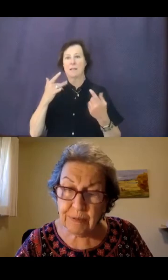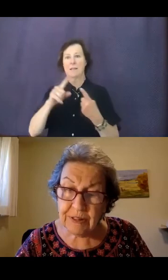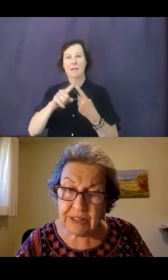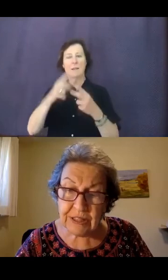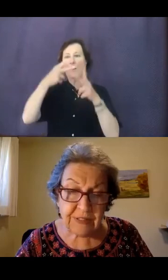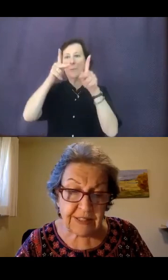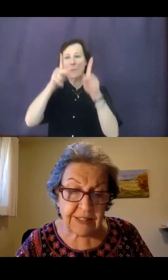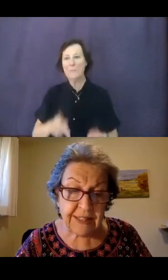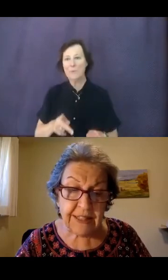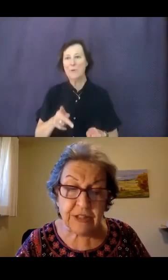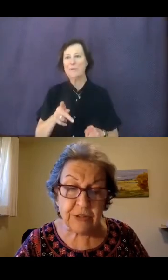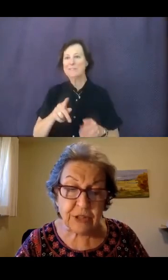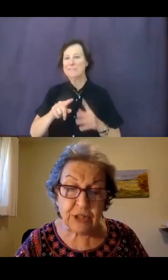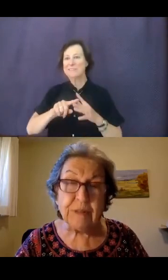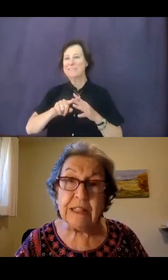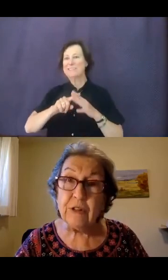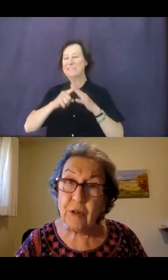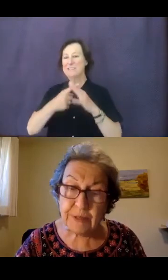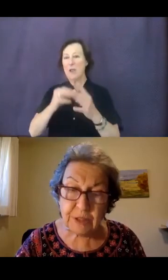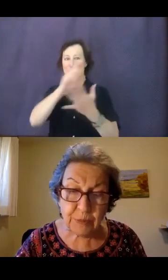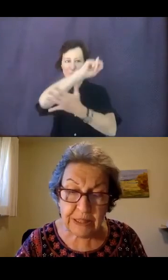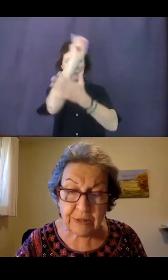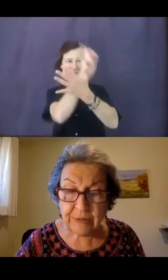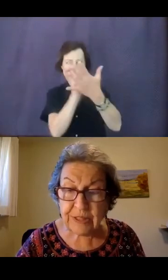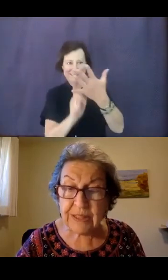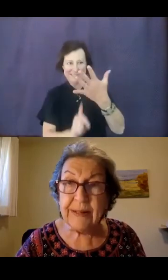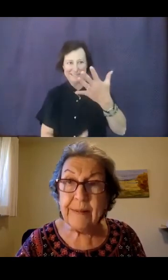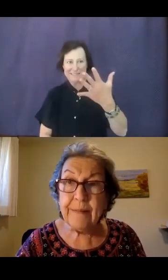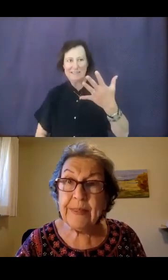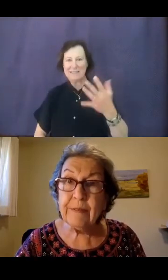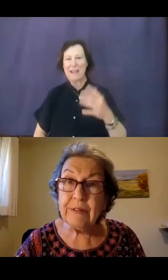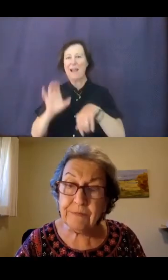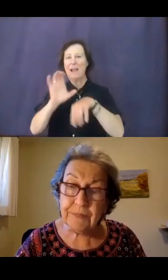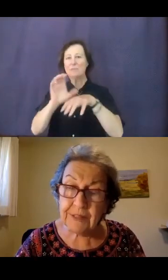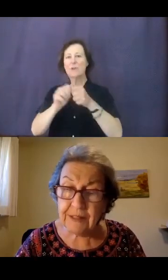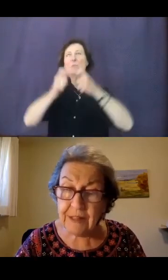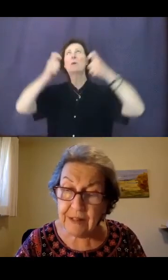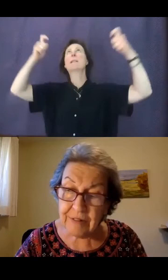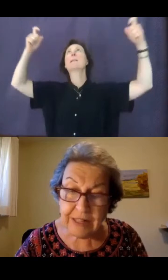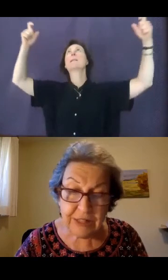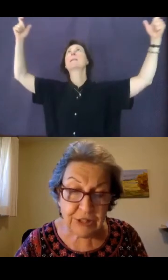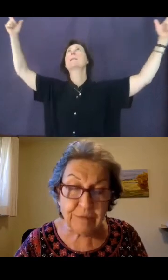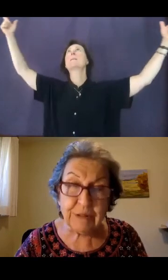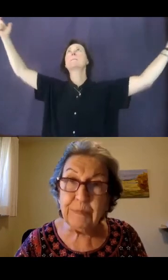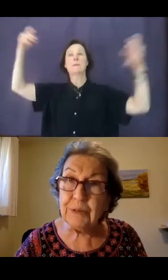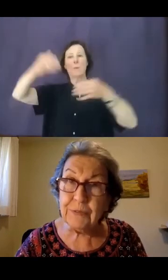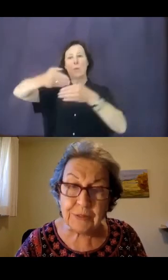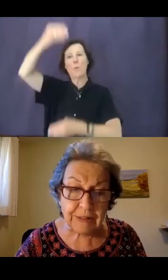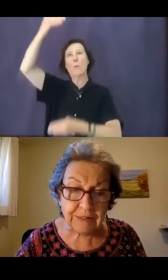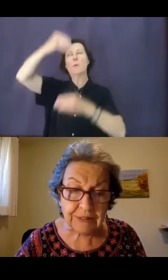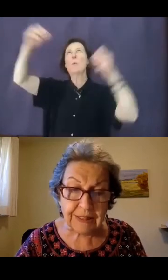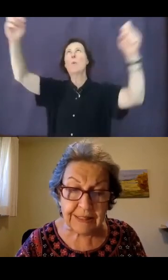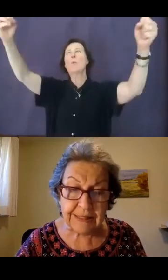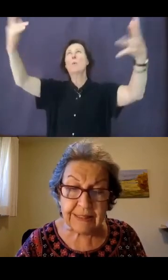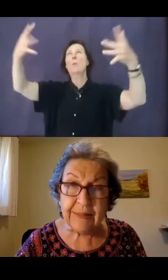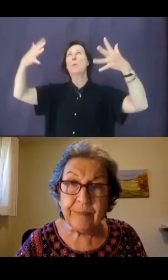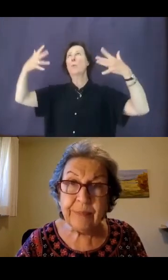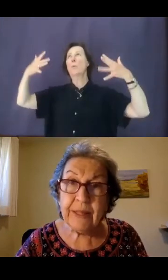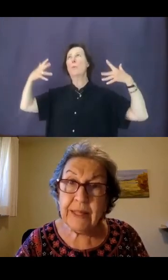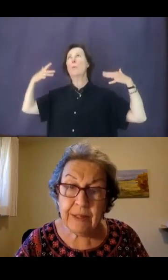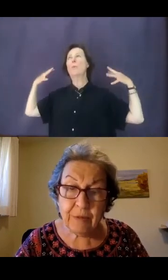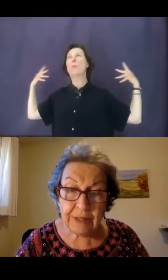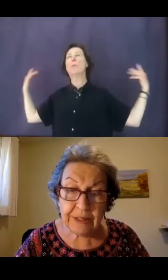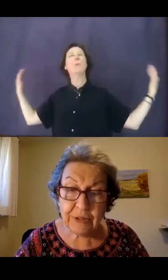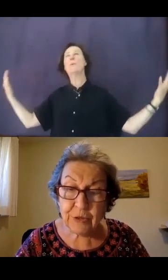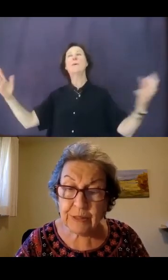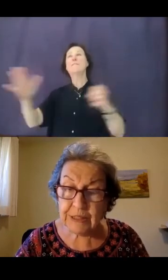the project of designing churches with enormous windows that would flood the congregation with beautiful colored light.